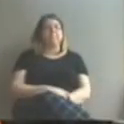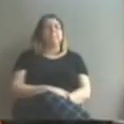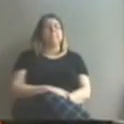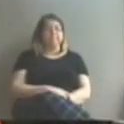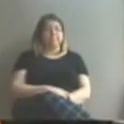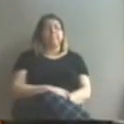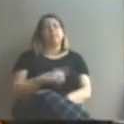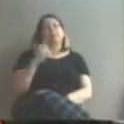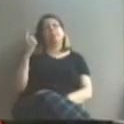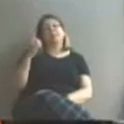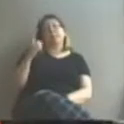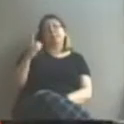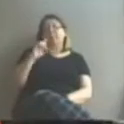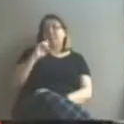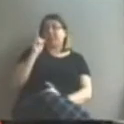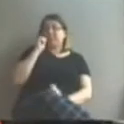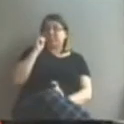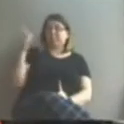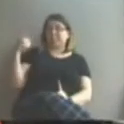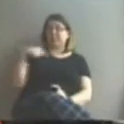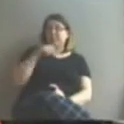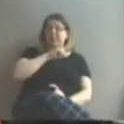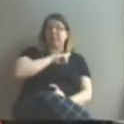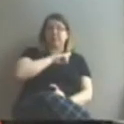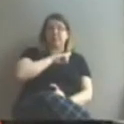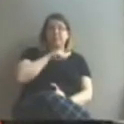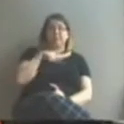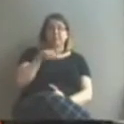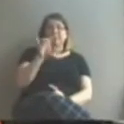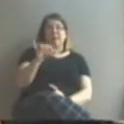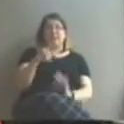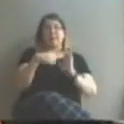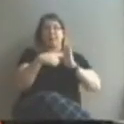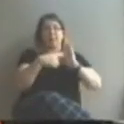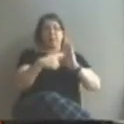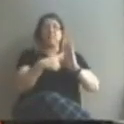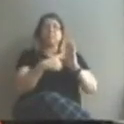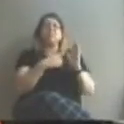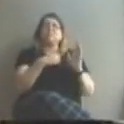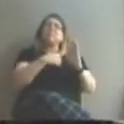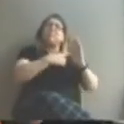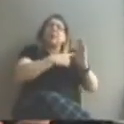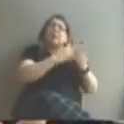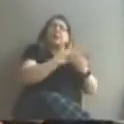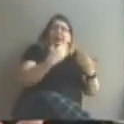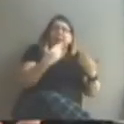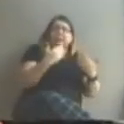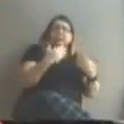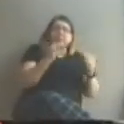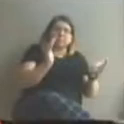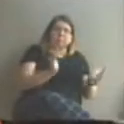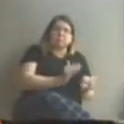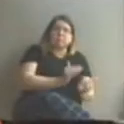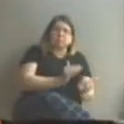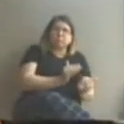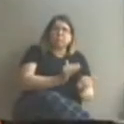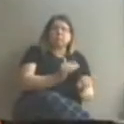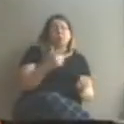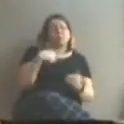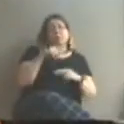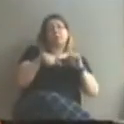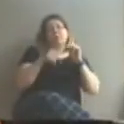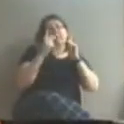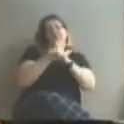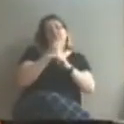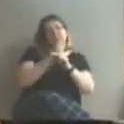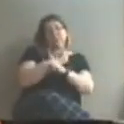Something that came as a surprise to us when we did this modeling, because you model things at scale, we couldn't